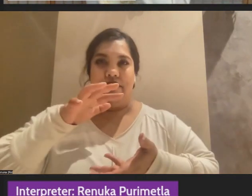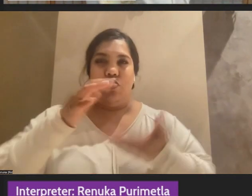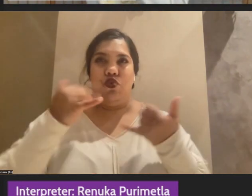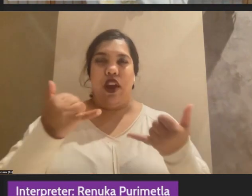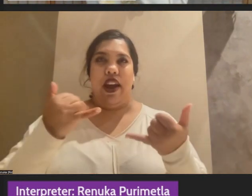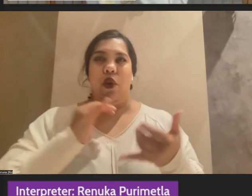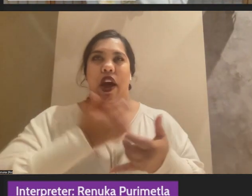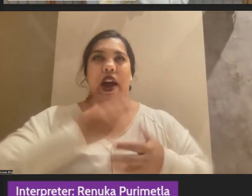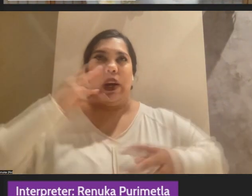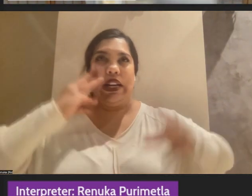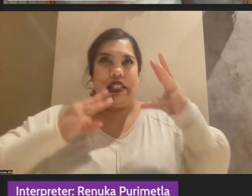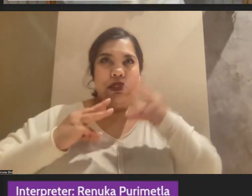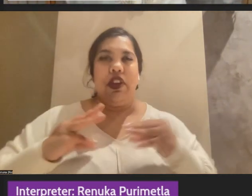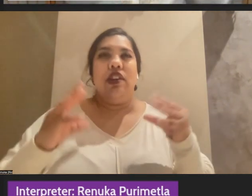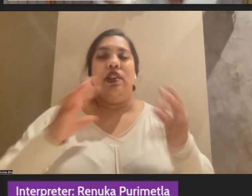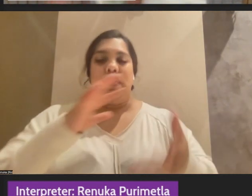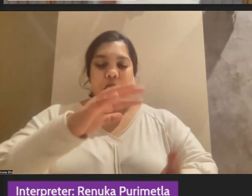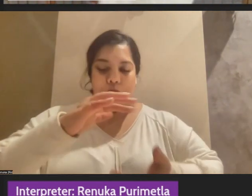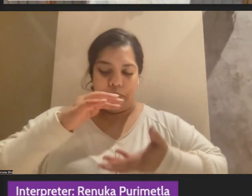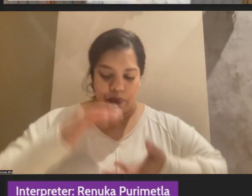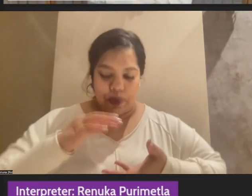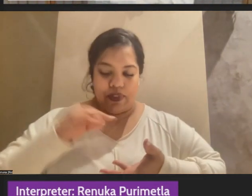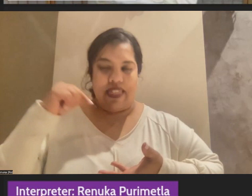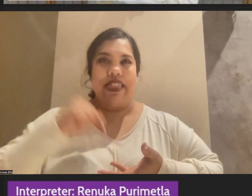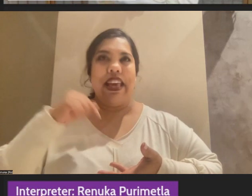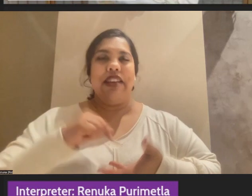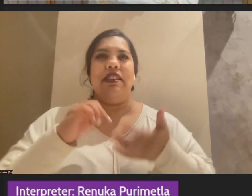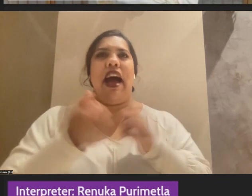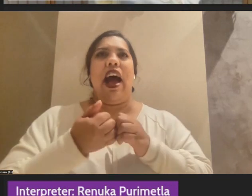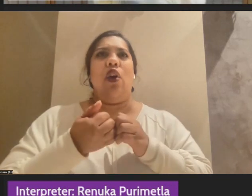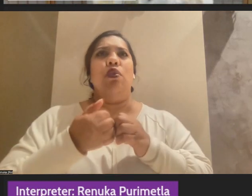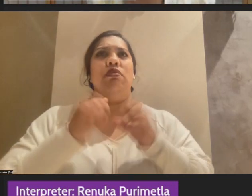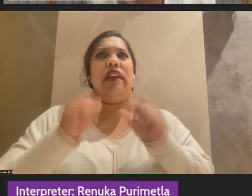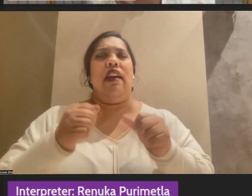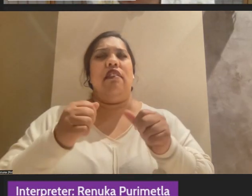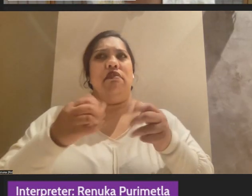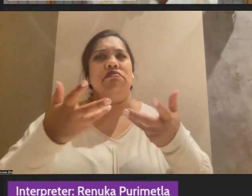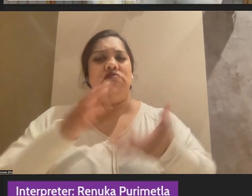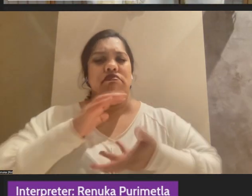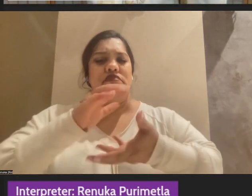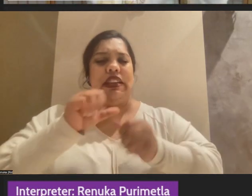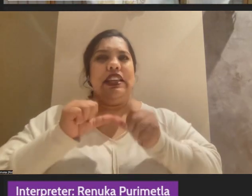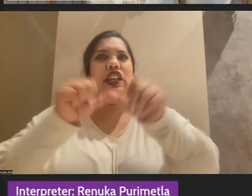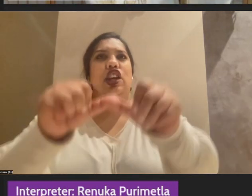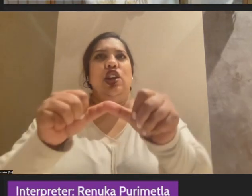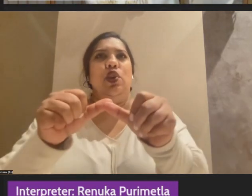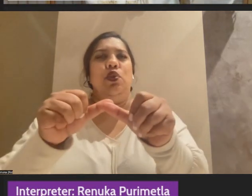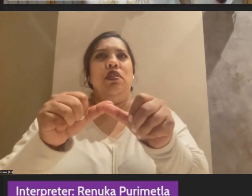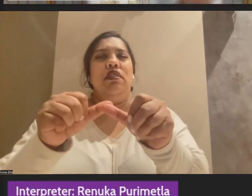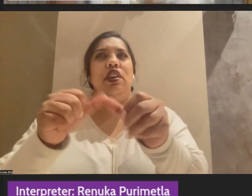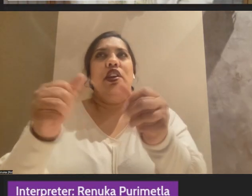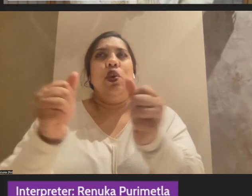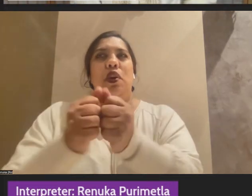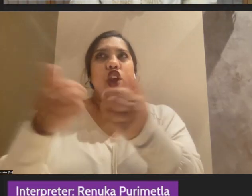and usher it into a new year, usher it into a new experience where we are expanding at the